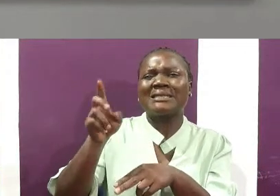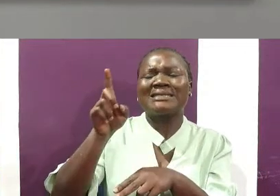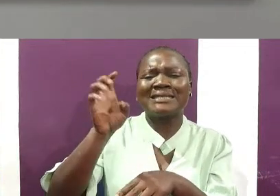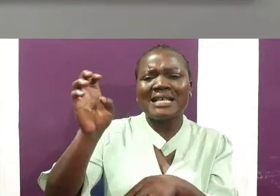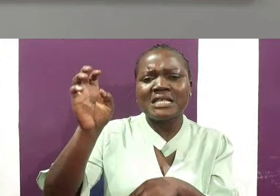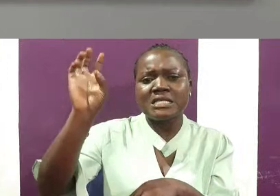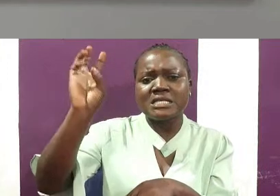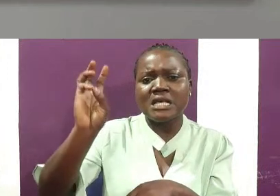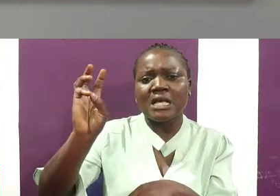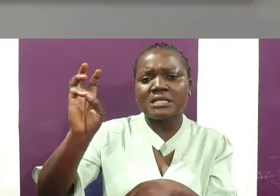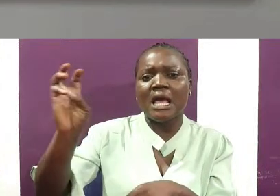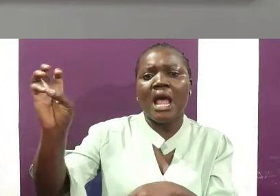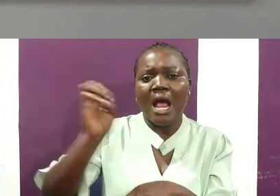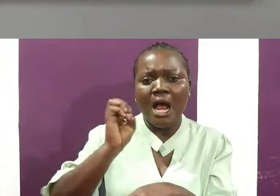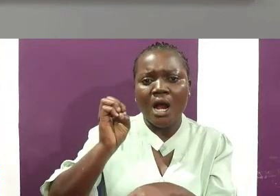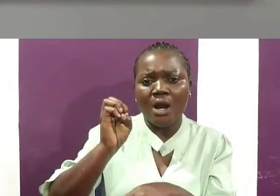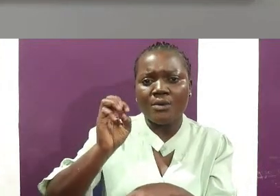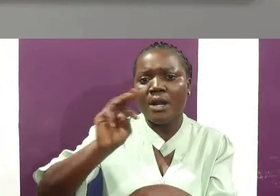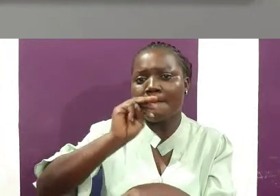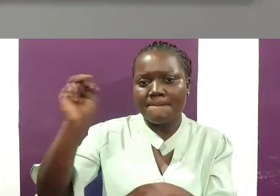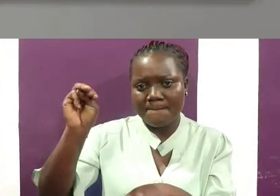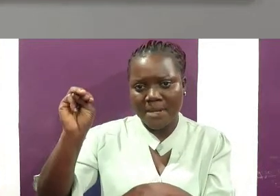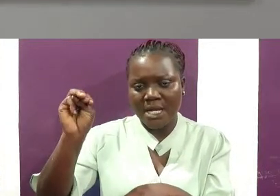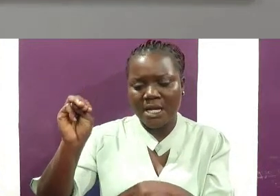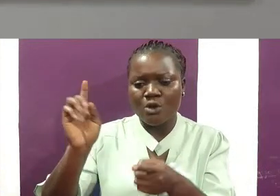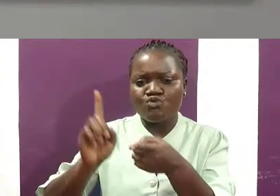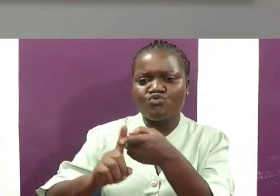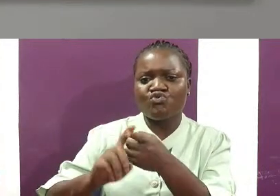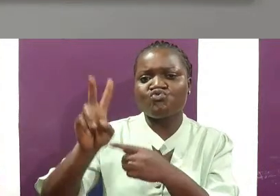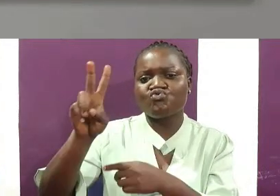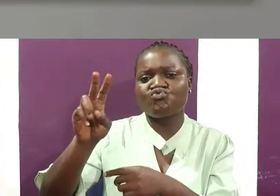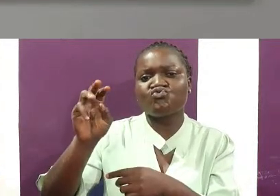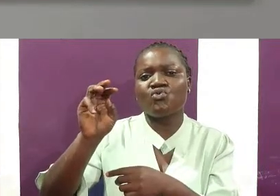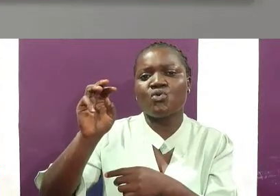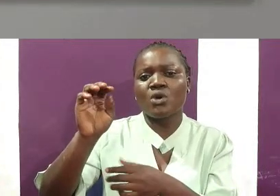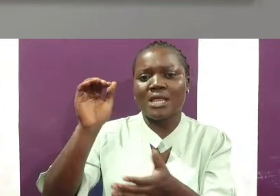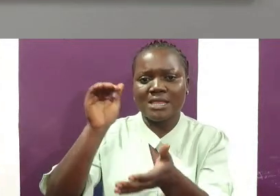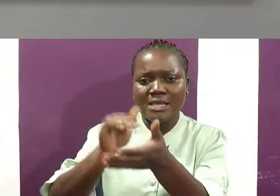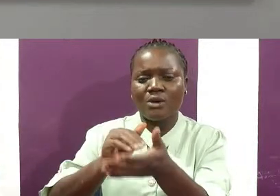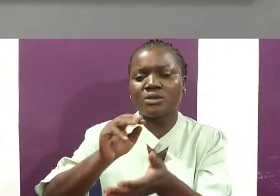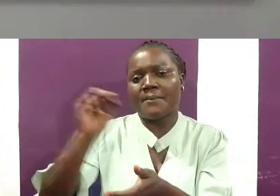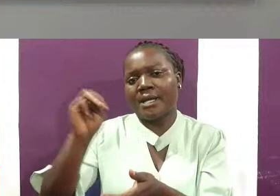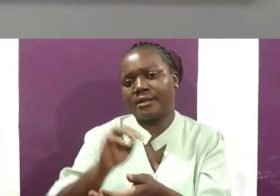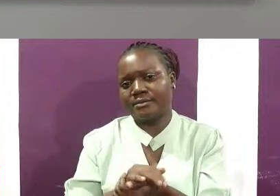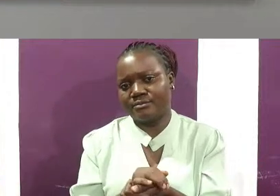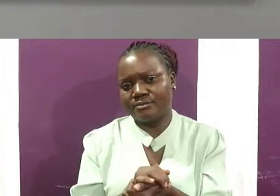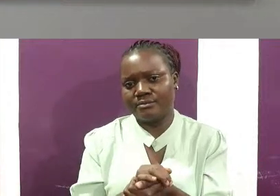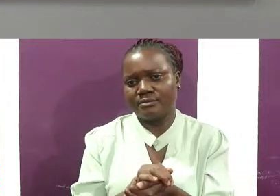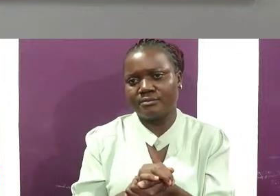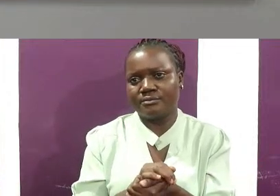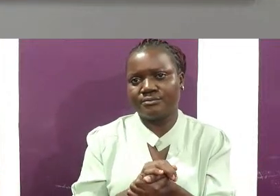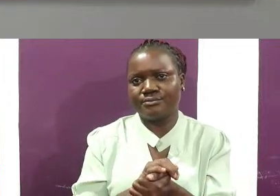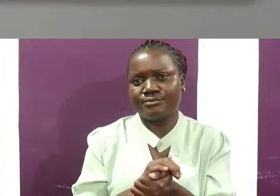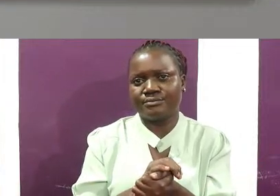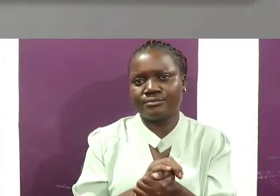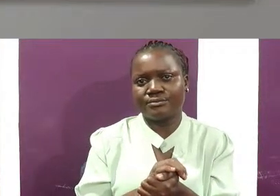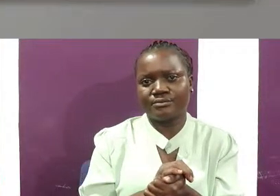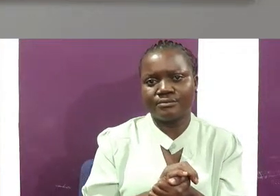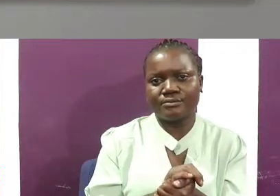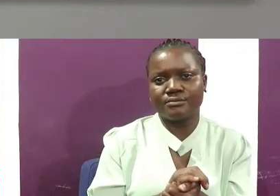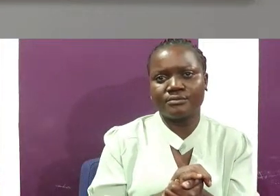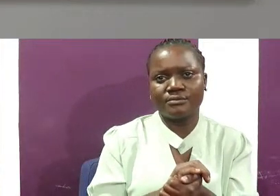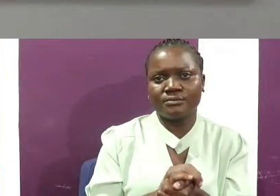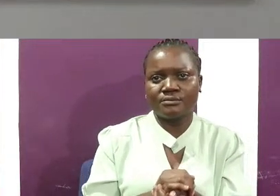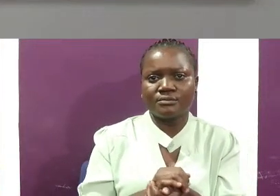more be a crystal for no. Now, unfortunately, the number that is next going to be said is that there are